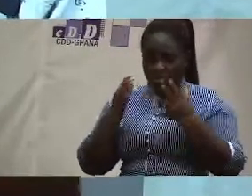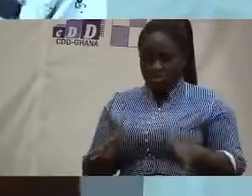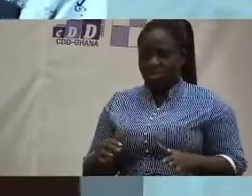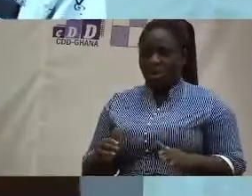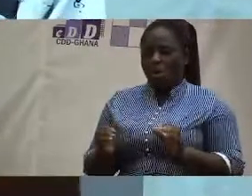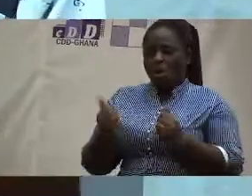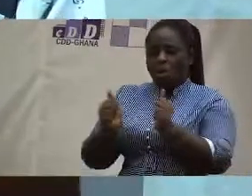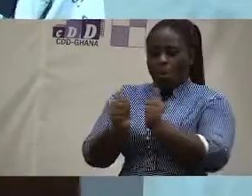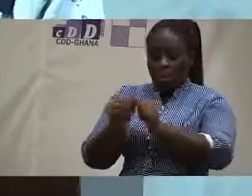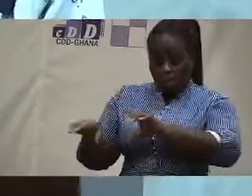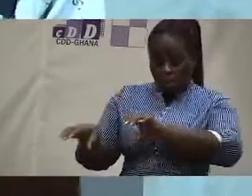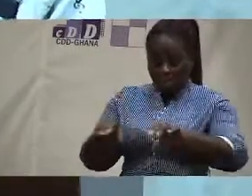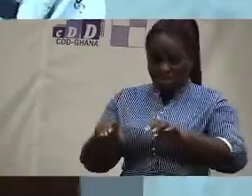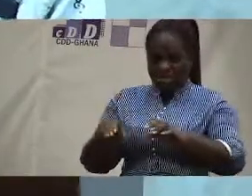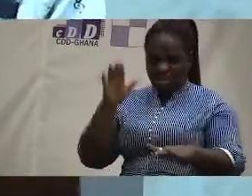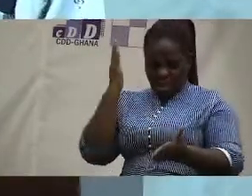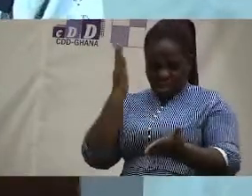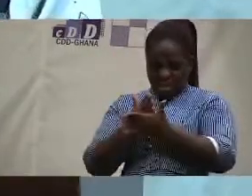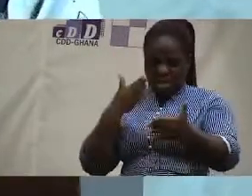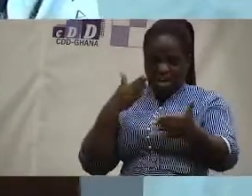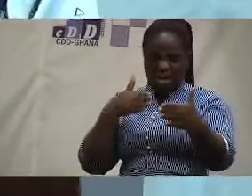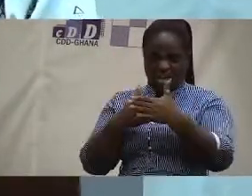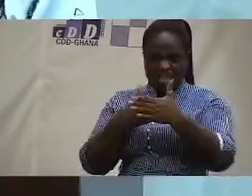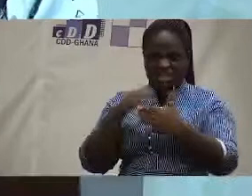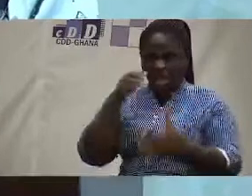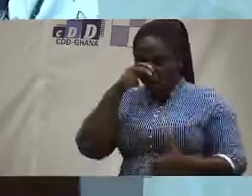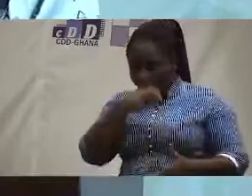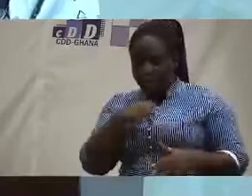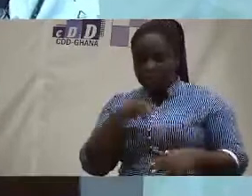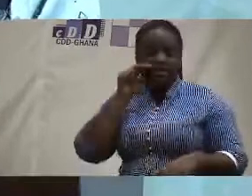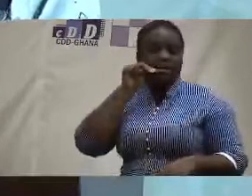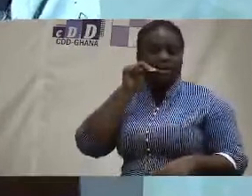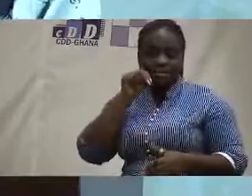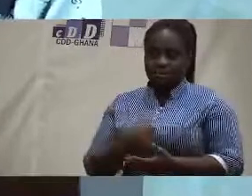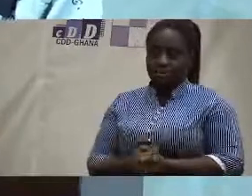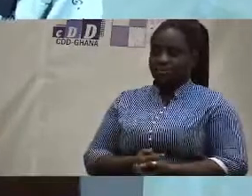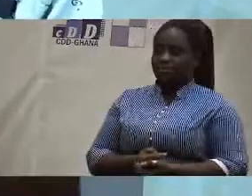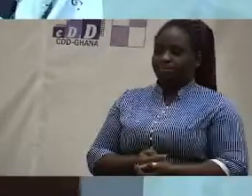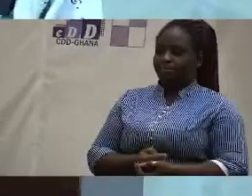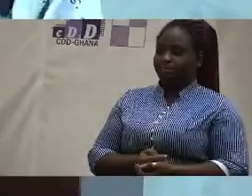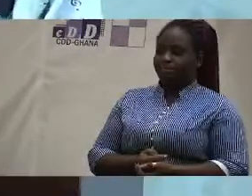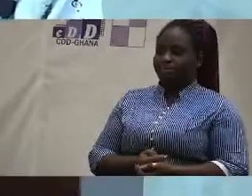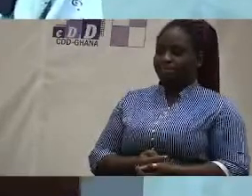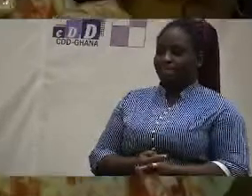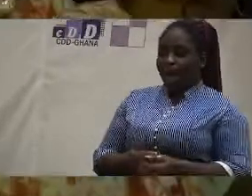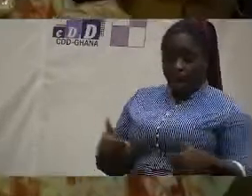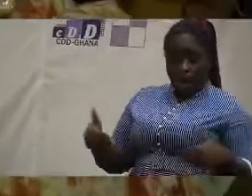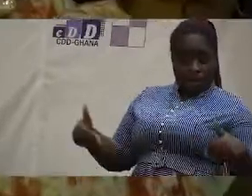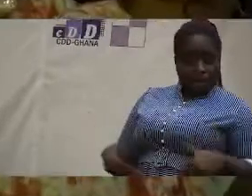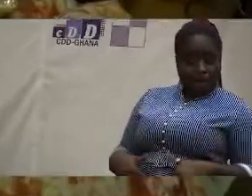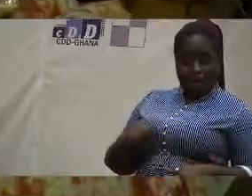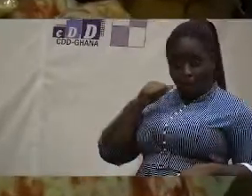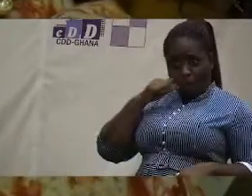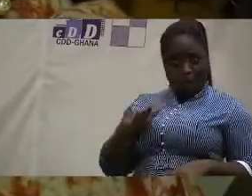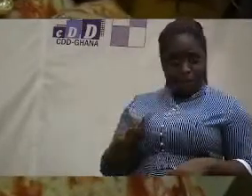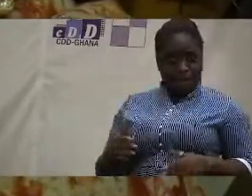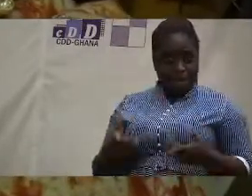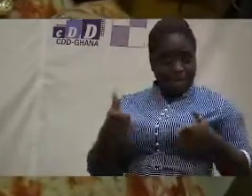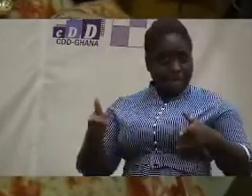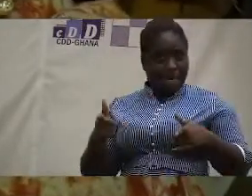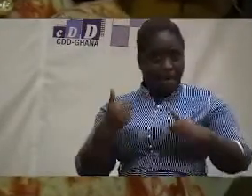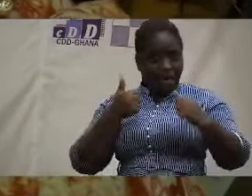the Movement Against Corruption in Nigeria. Now, for a young woman to